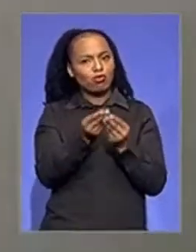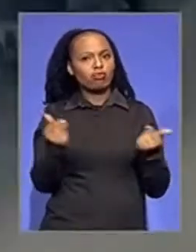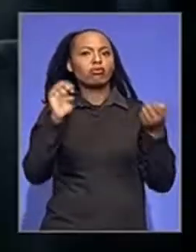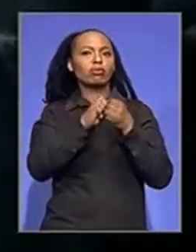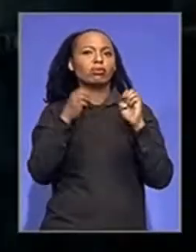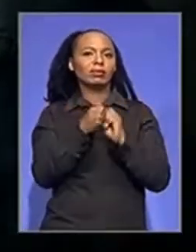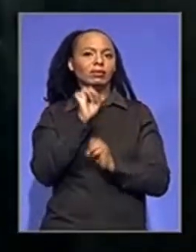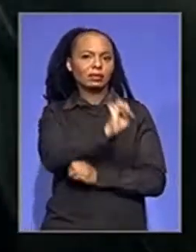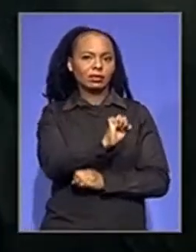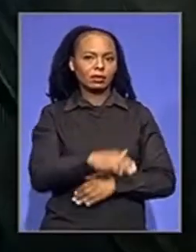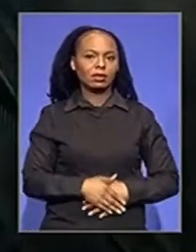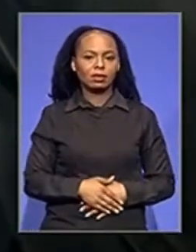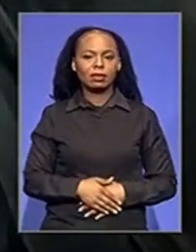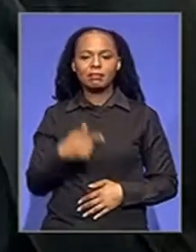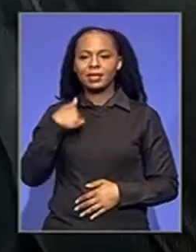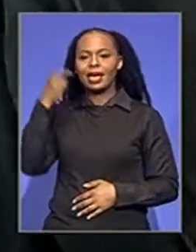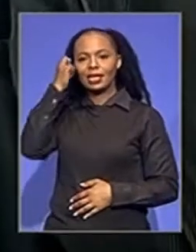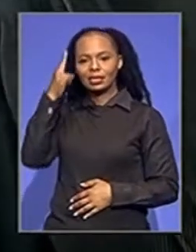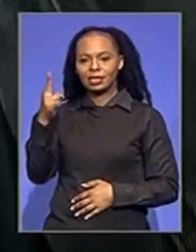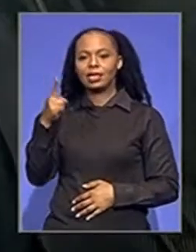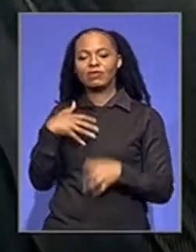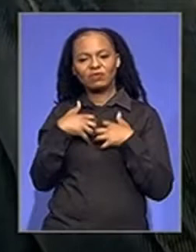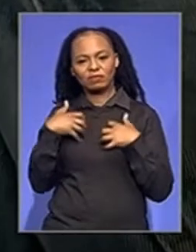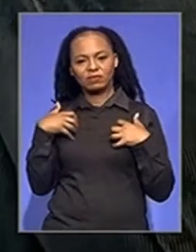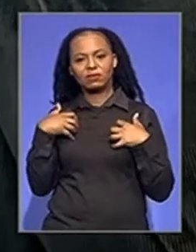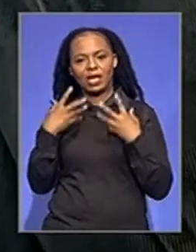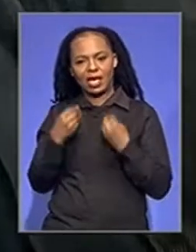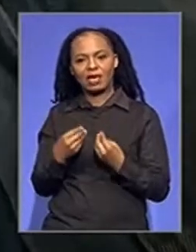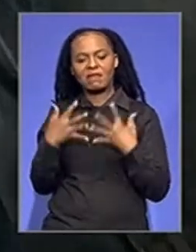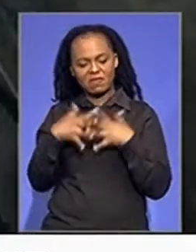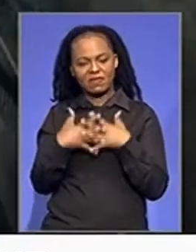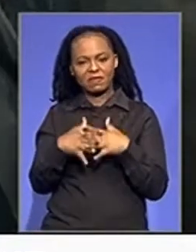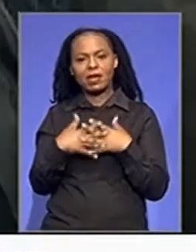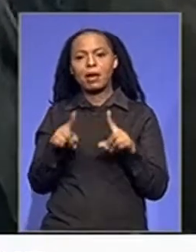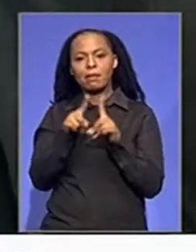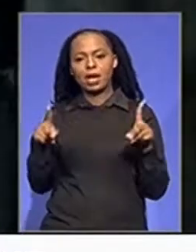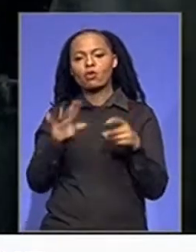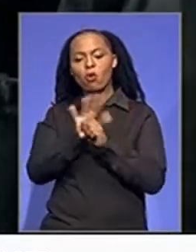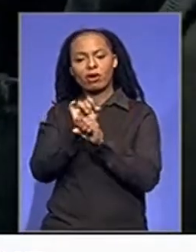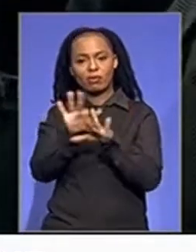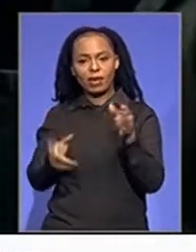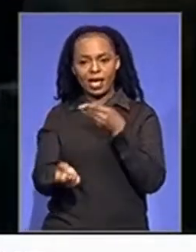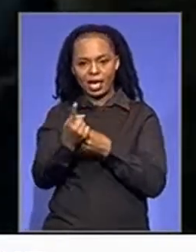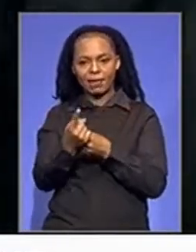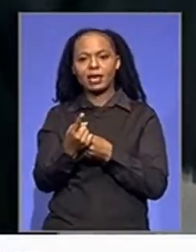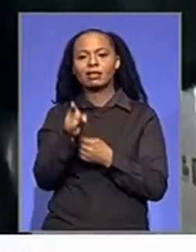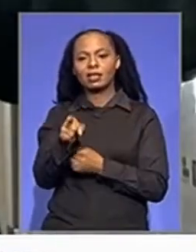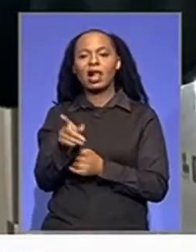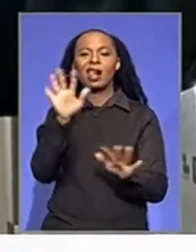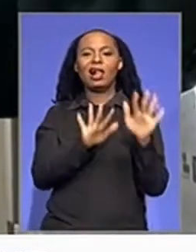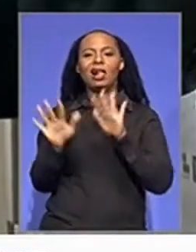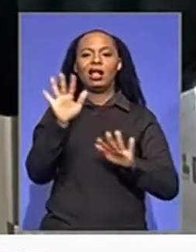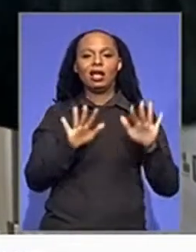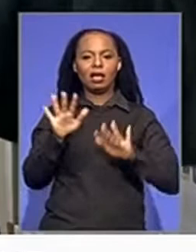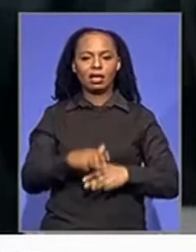understand the frustration yakho kwaba khona nalento zama-COVID mara bona bebabhizi ngayo. Seswantšhong se yo mongwe wa bašomi o mo